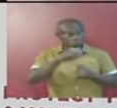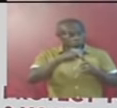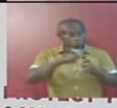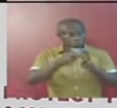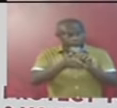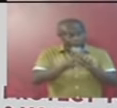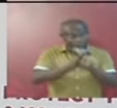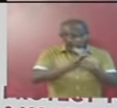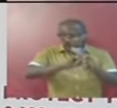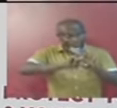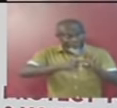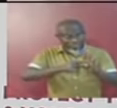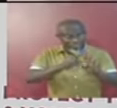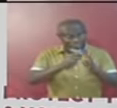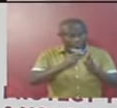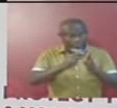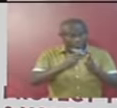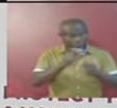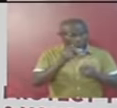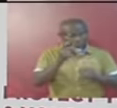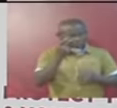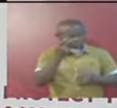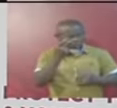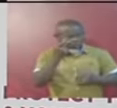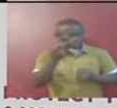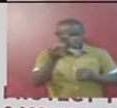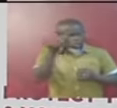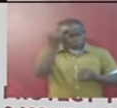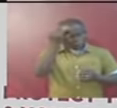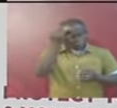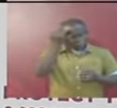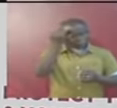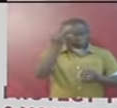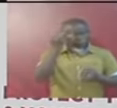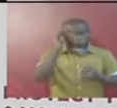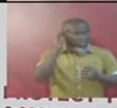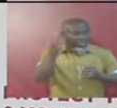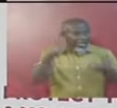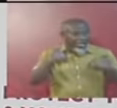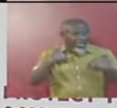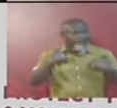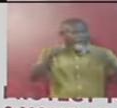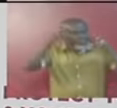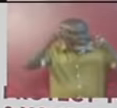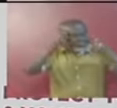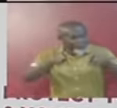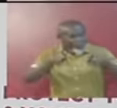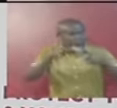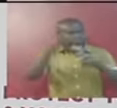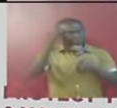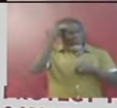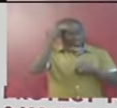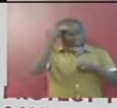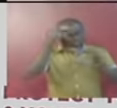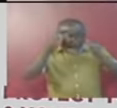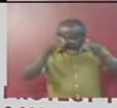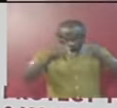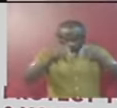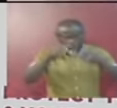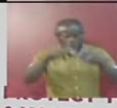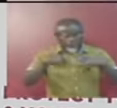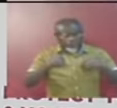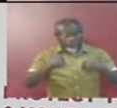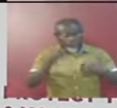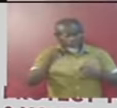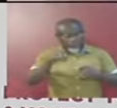the pandemic, we were aware that a mental health response would be required, and we have been liaising with them to ensure